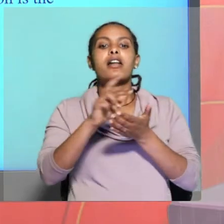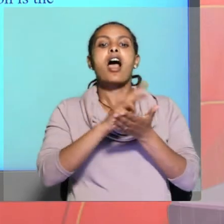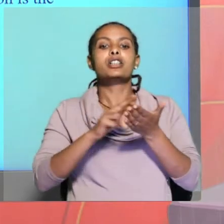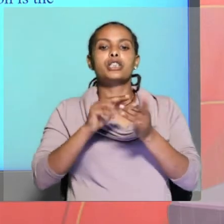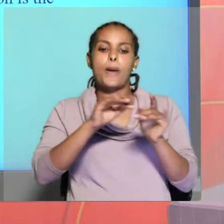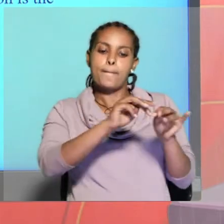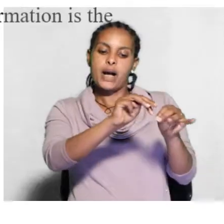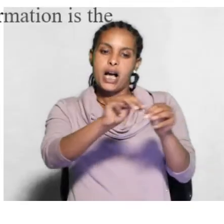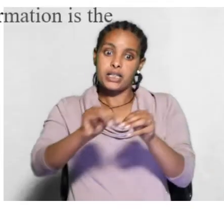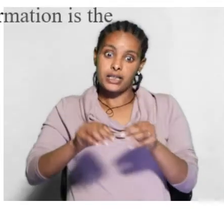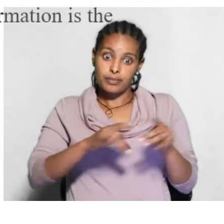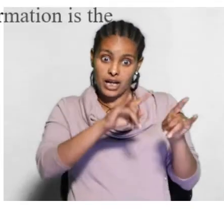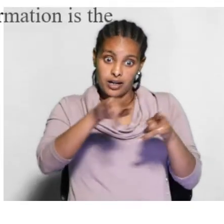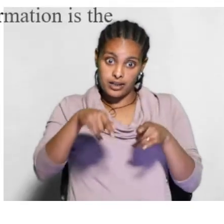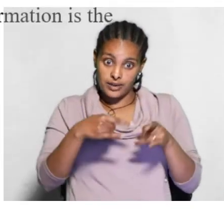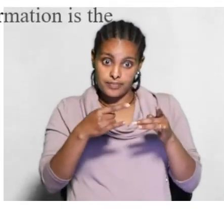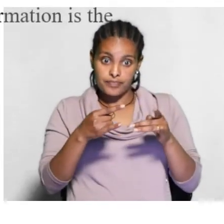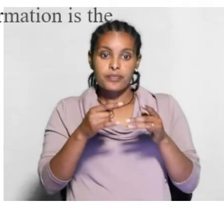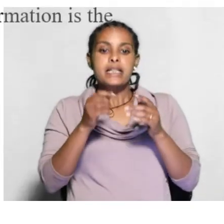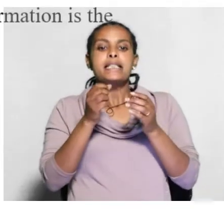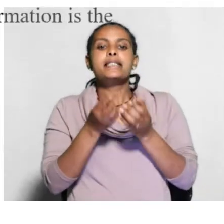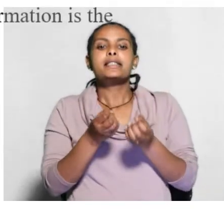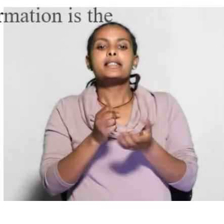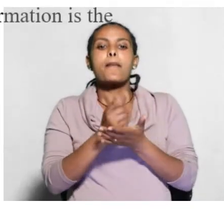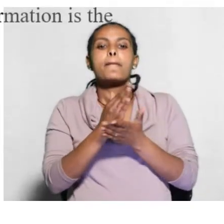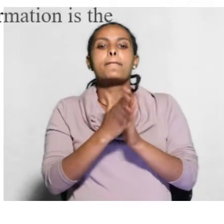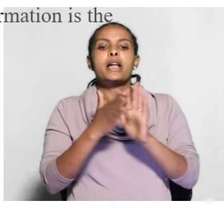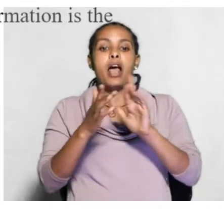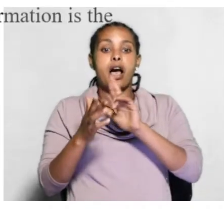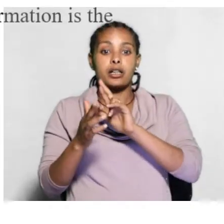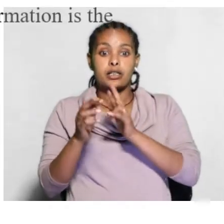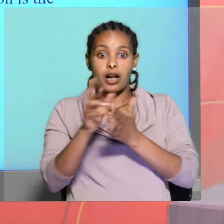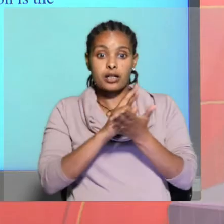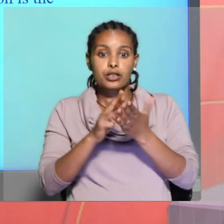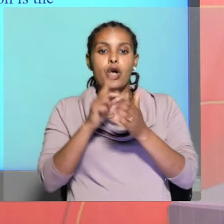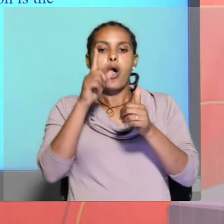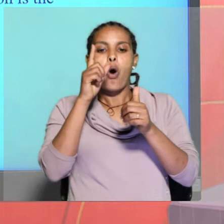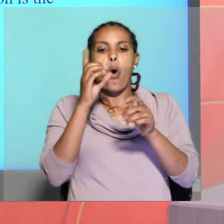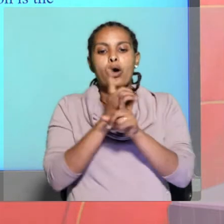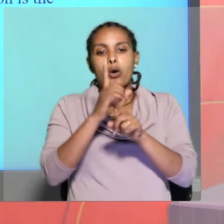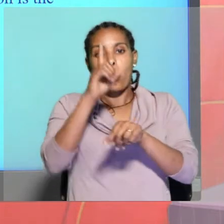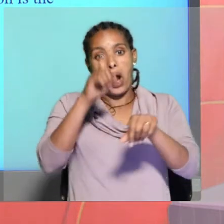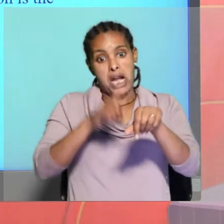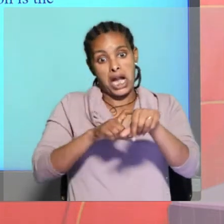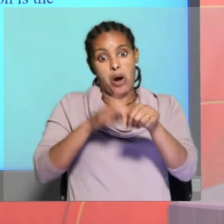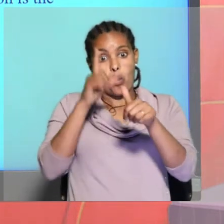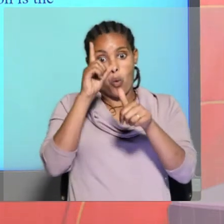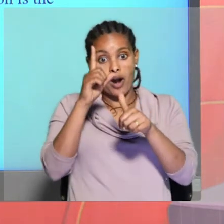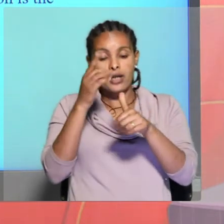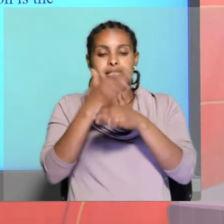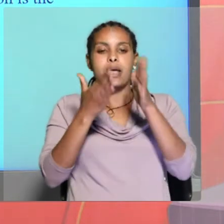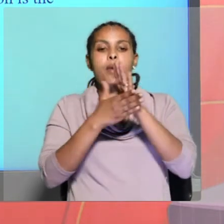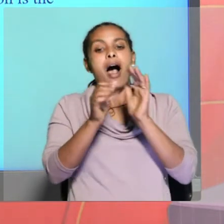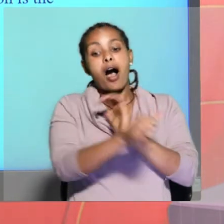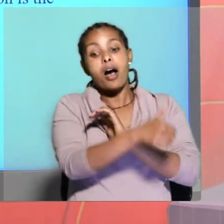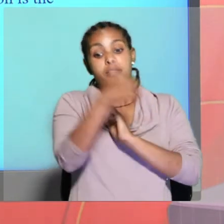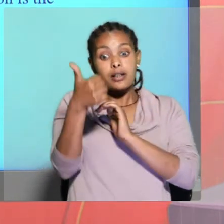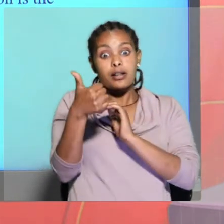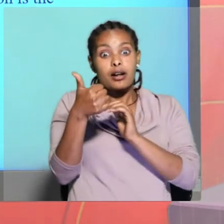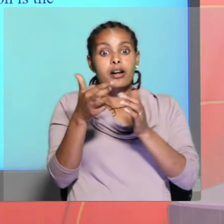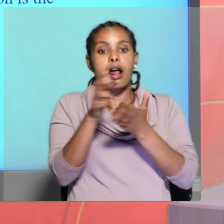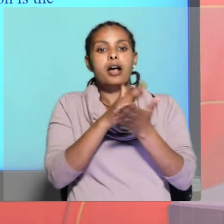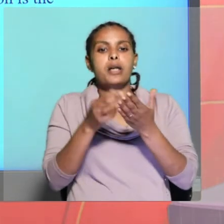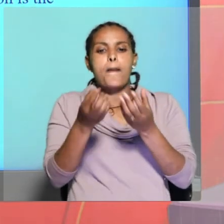reaction mechanism. Some reactions occur in one step, while other reactions occur